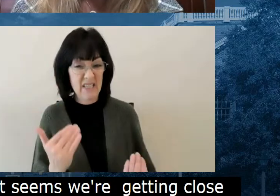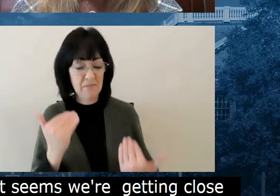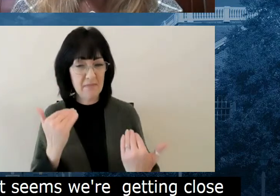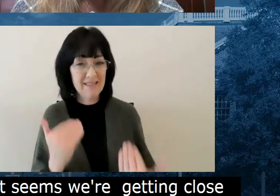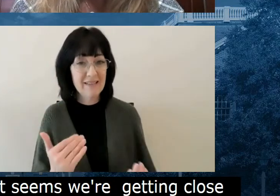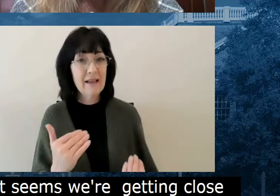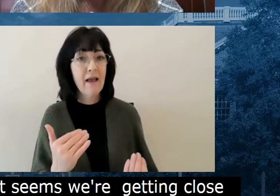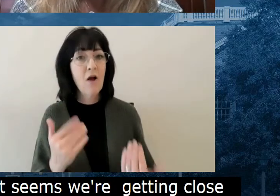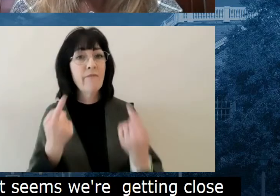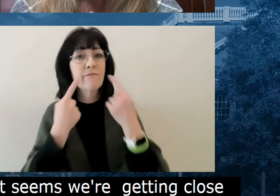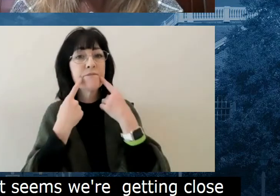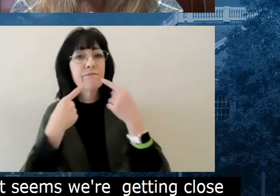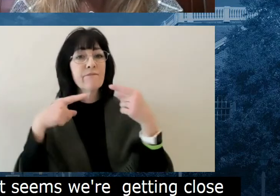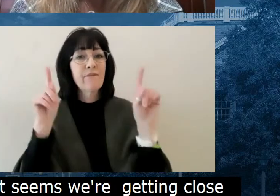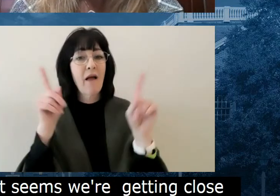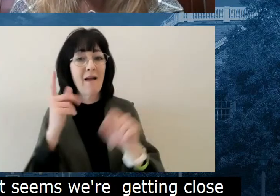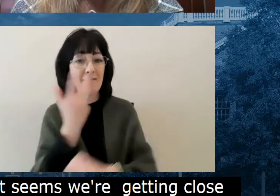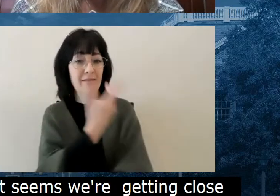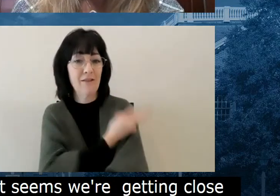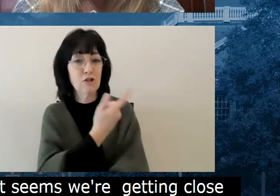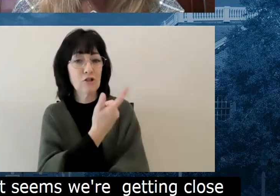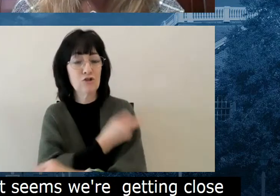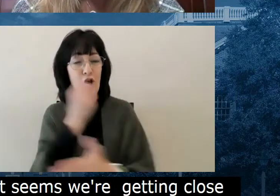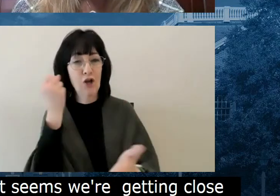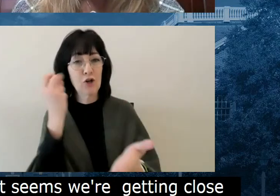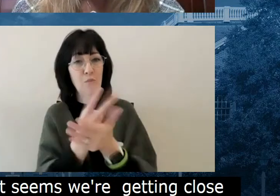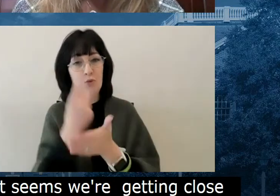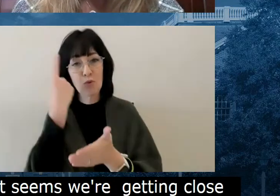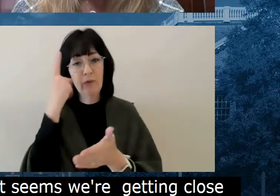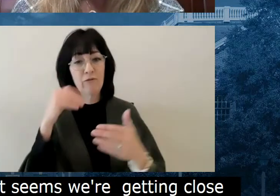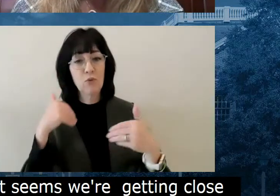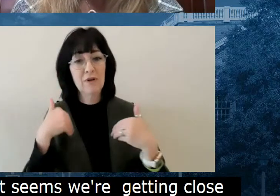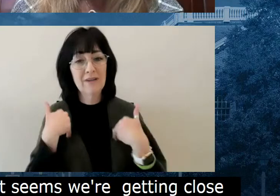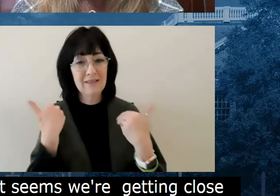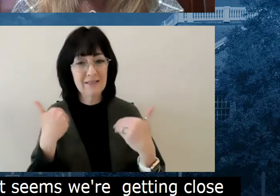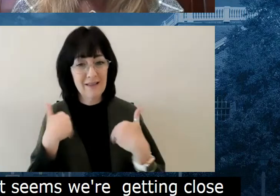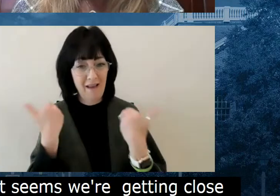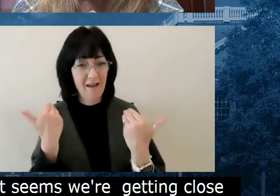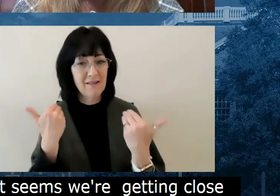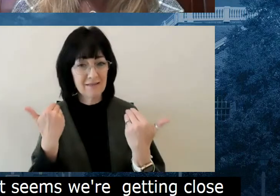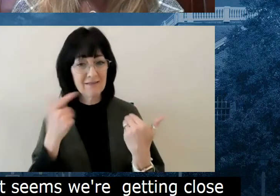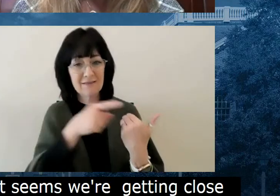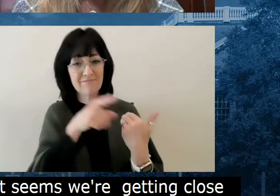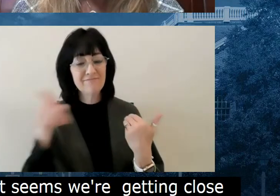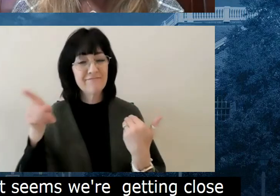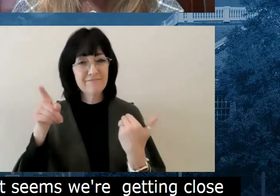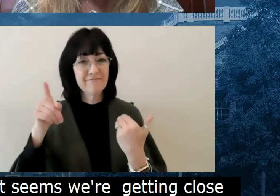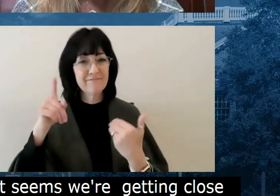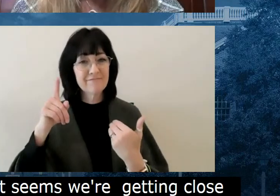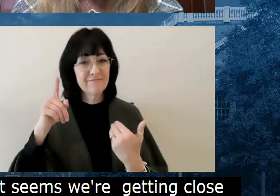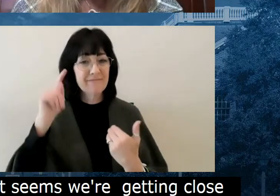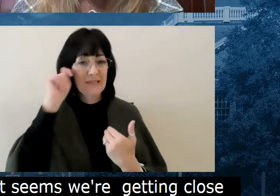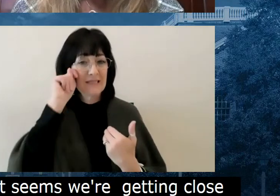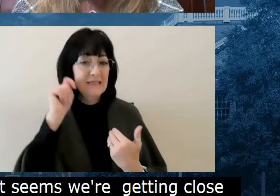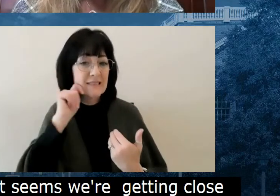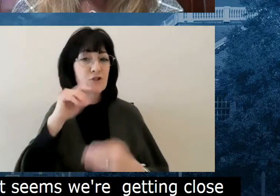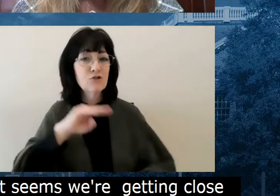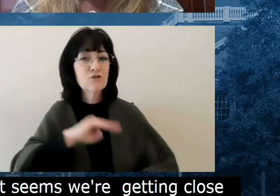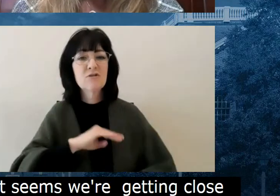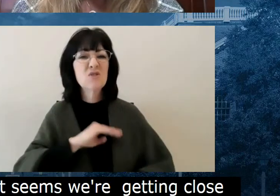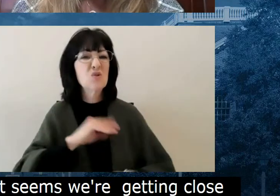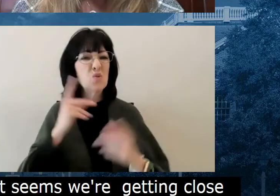to 15 years old. I'm curious what the plan will be for them to get vaccinated if that does come through here